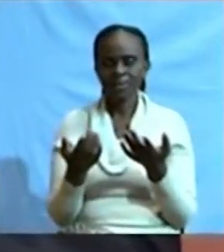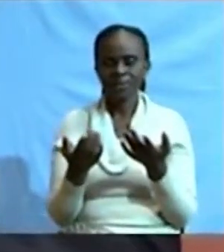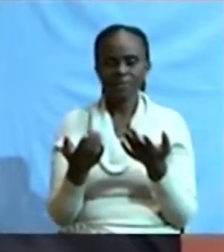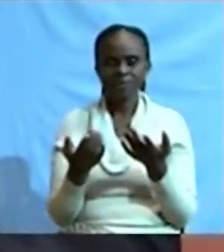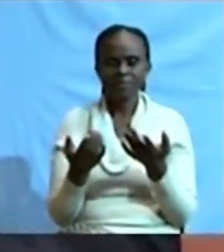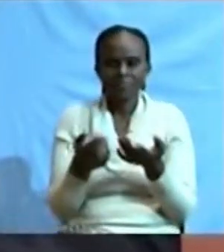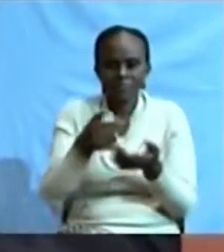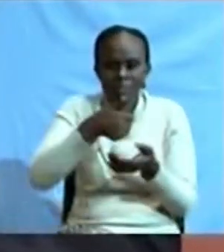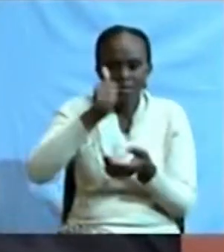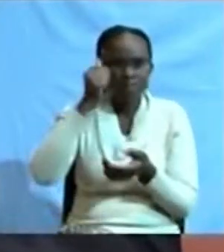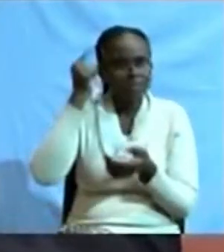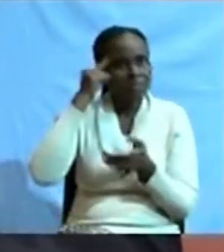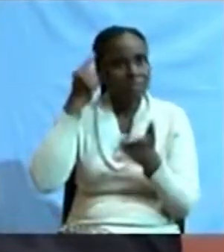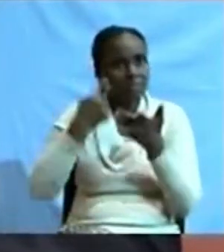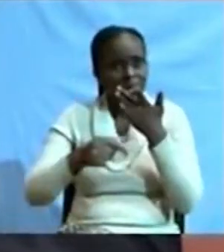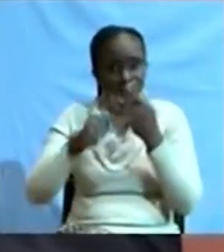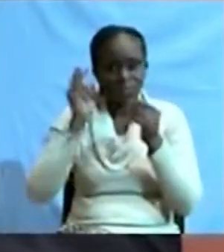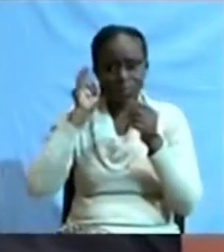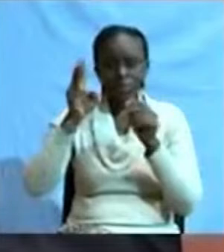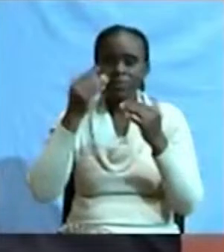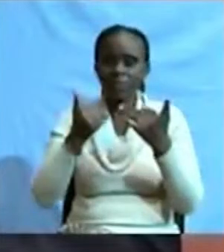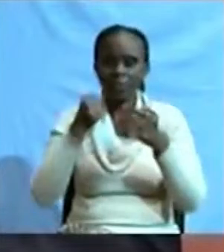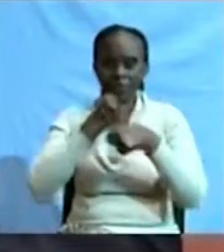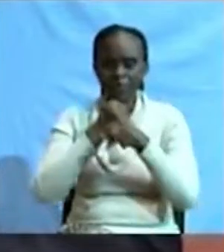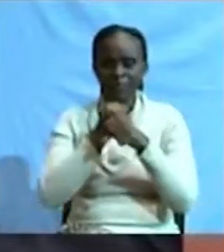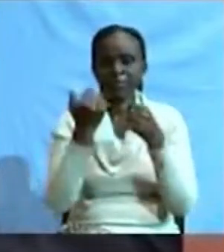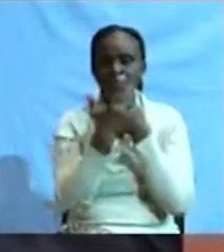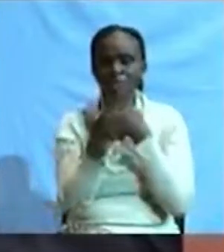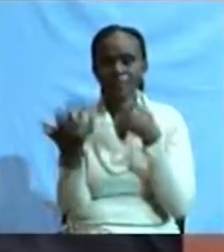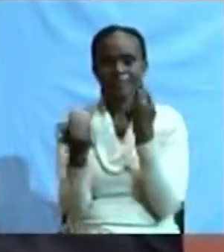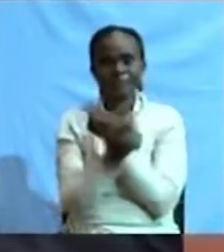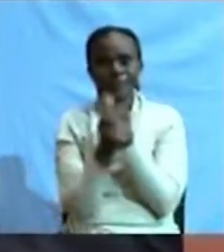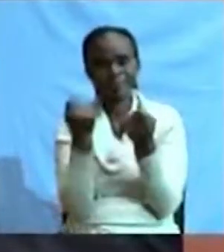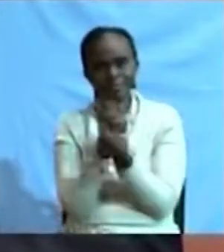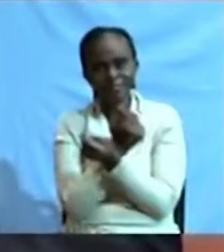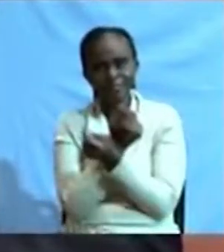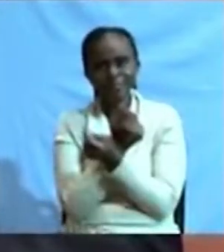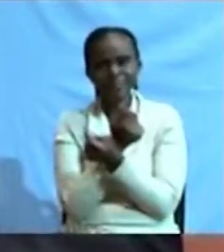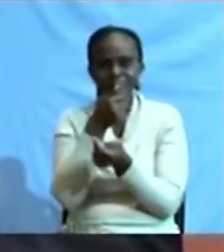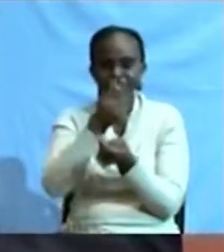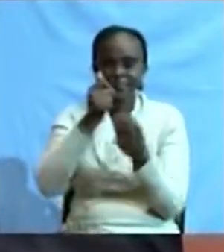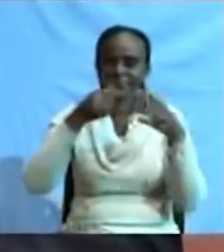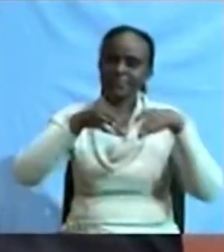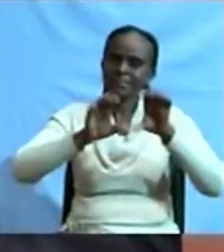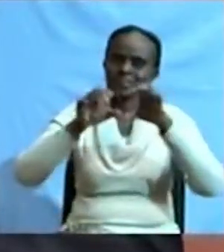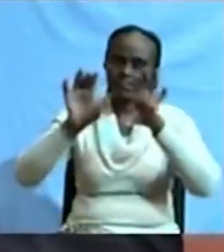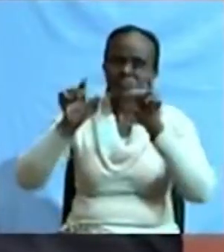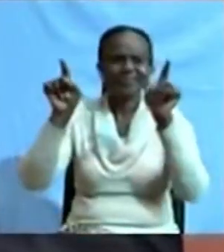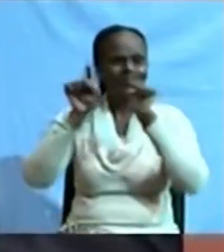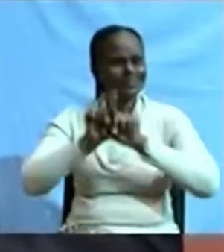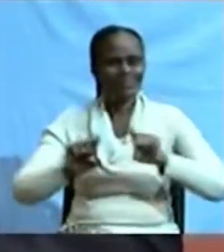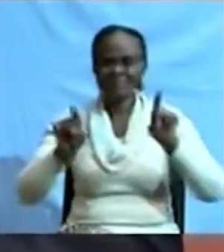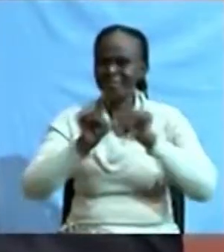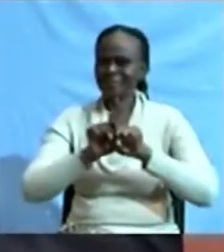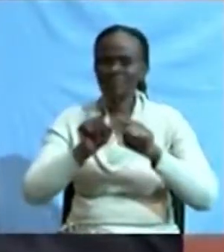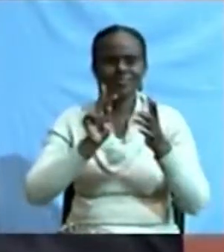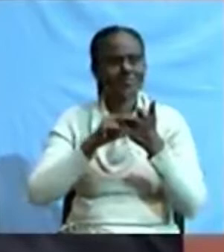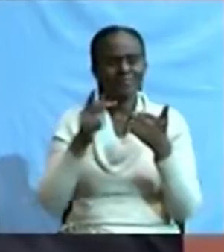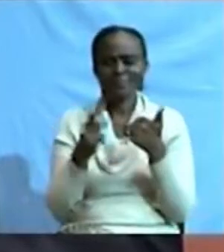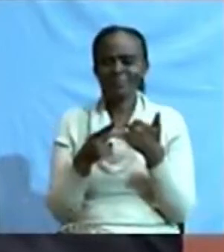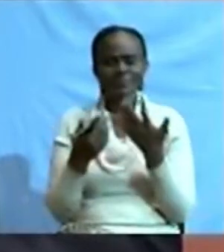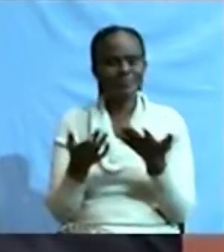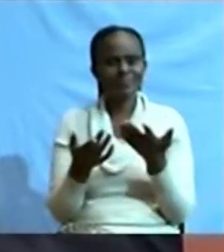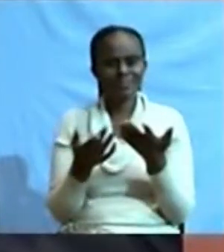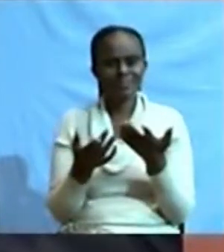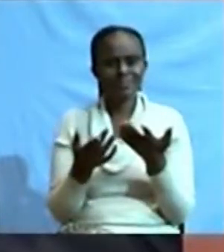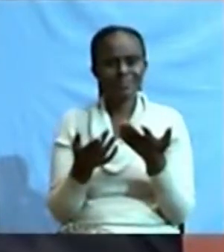What do you think will now make things change, even if you continue doing the same programs,